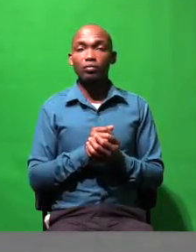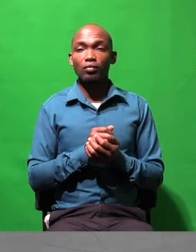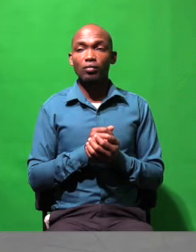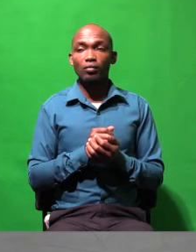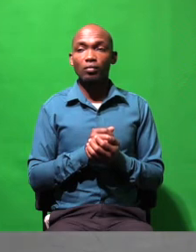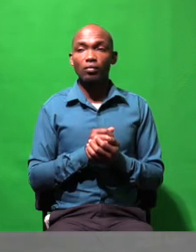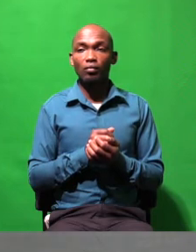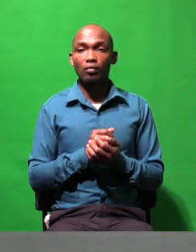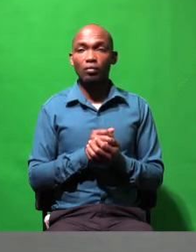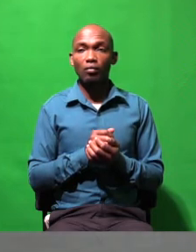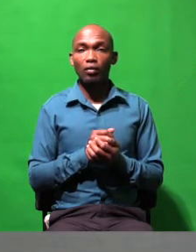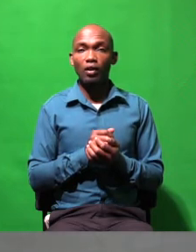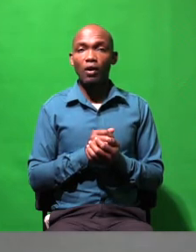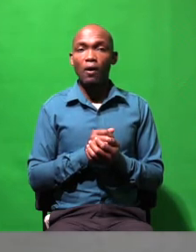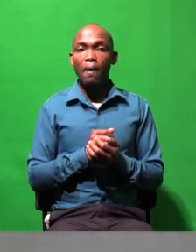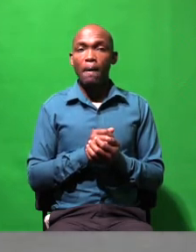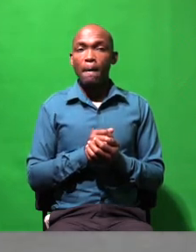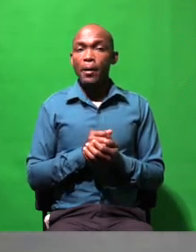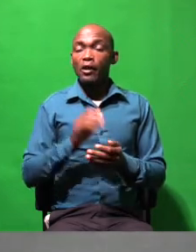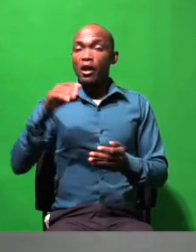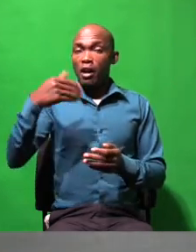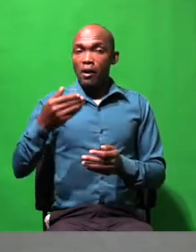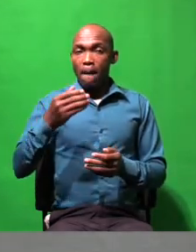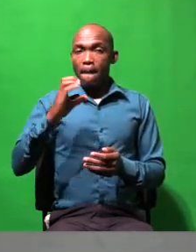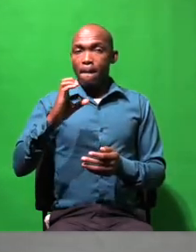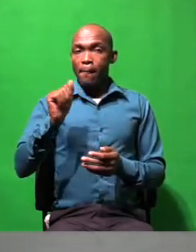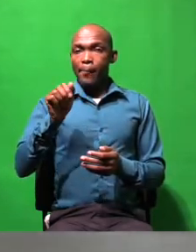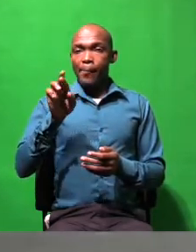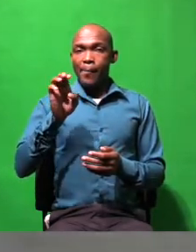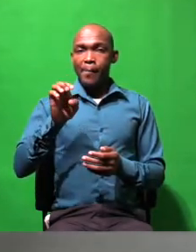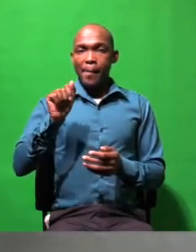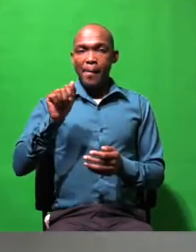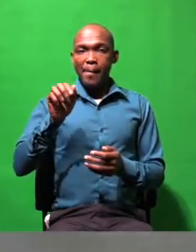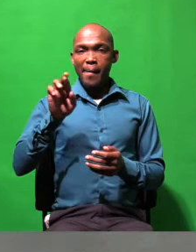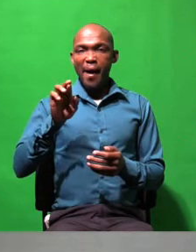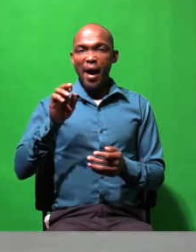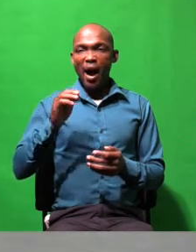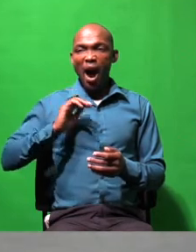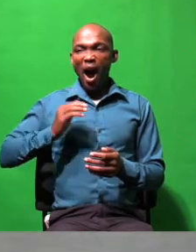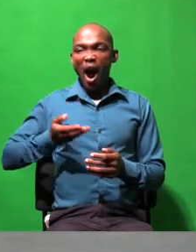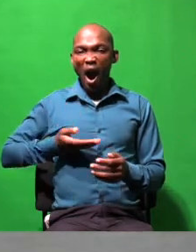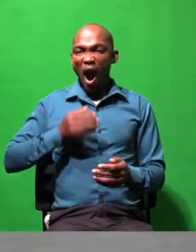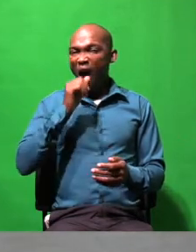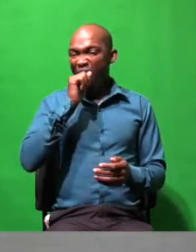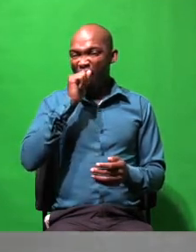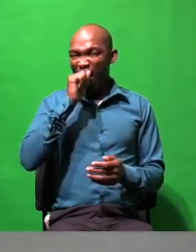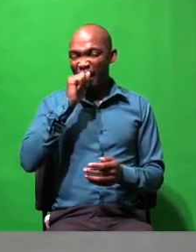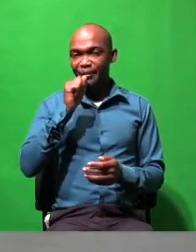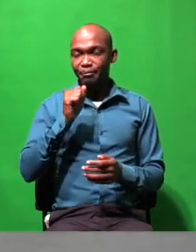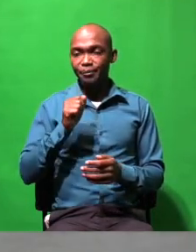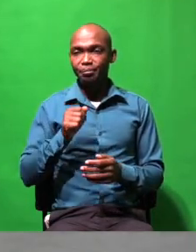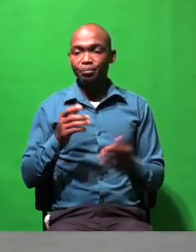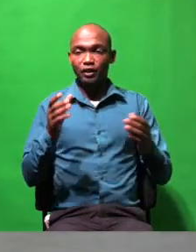Marries a career woman. We write like this one. This is the woman, possesses